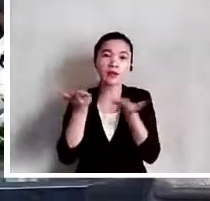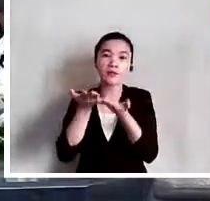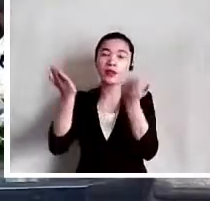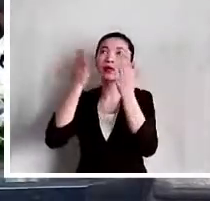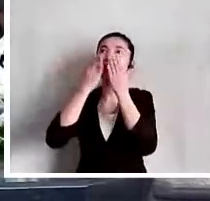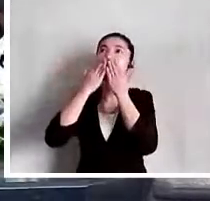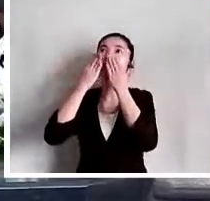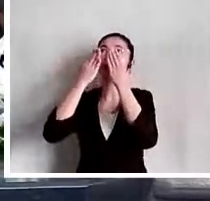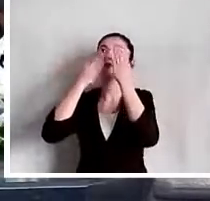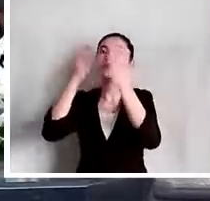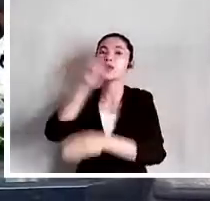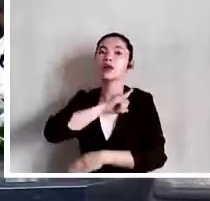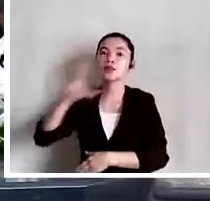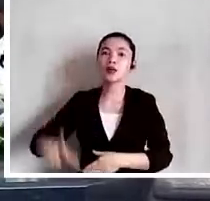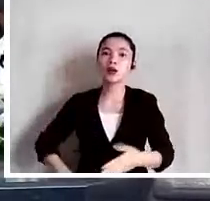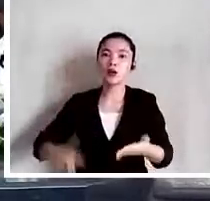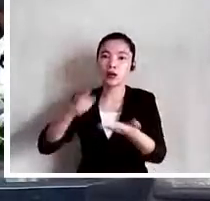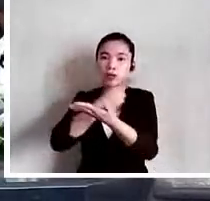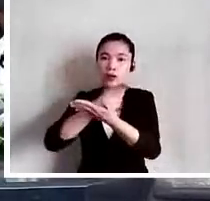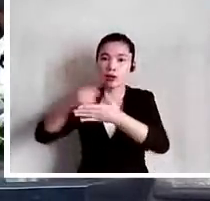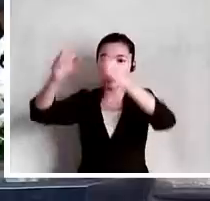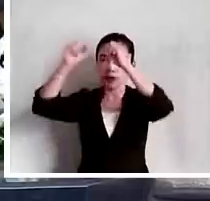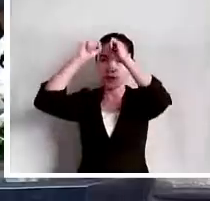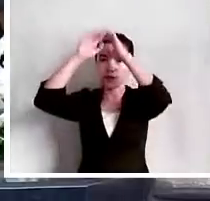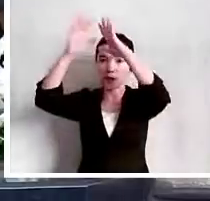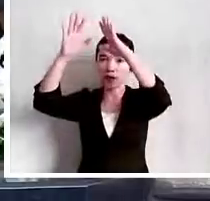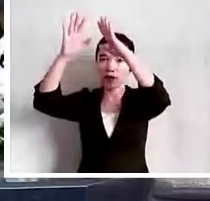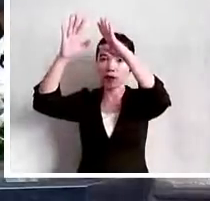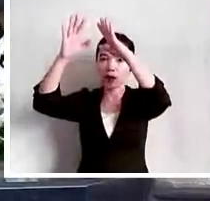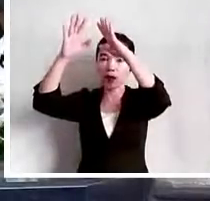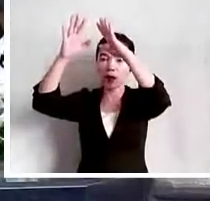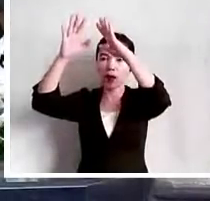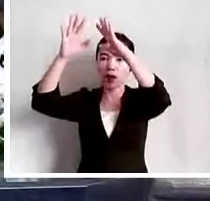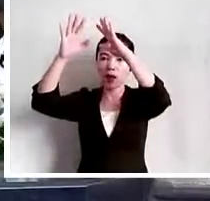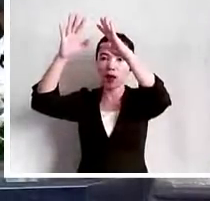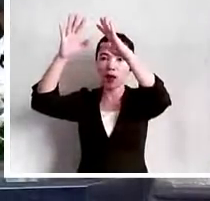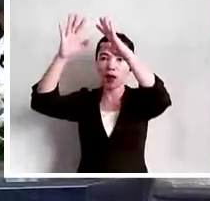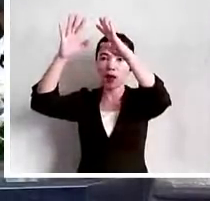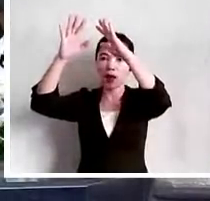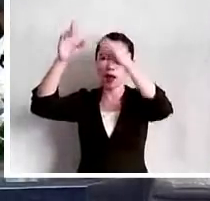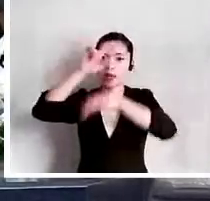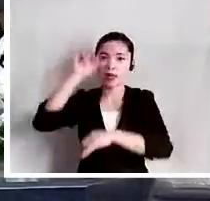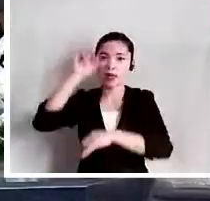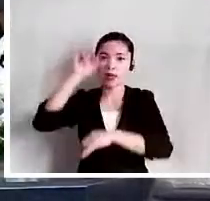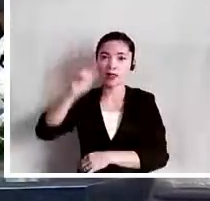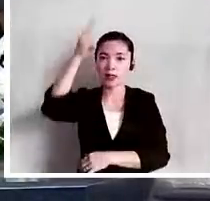give you thanks, Lord, Holy Father, and eternal God,